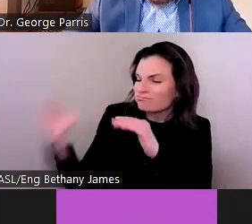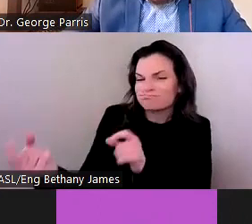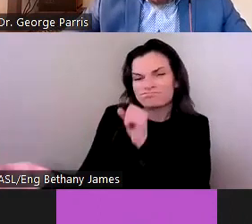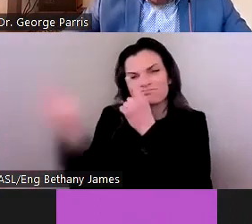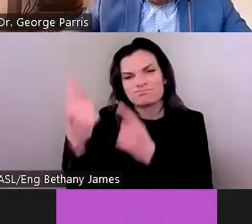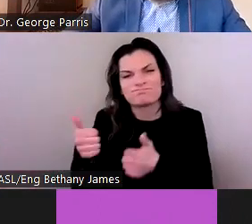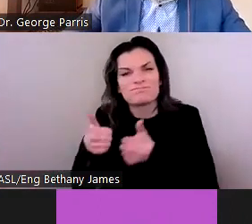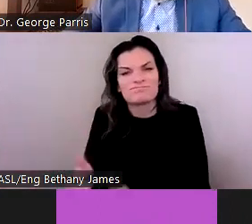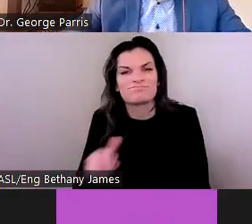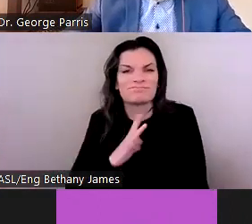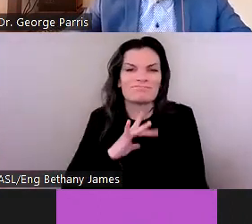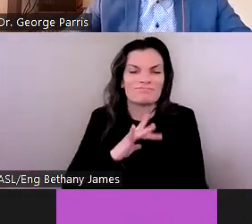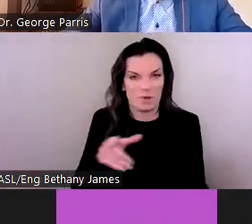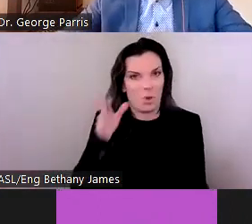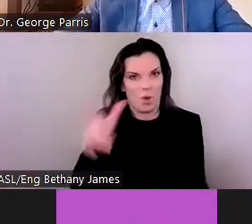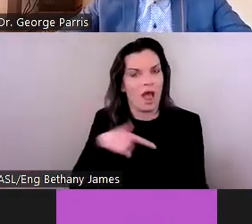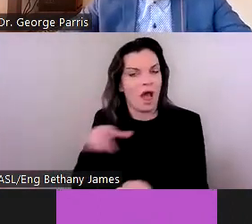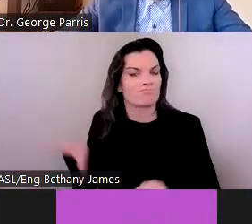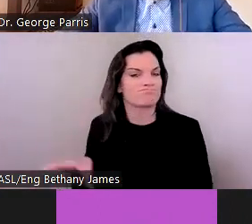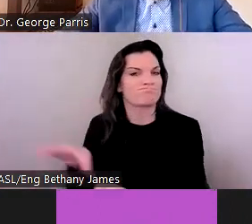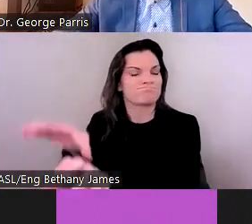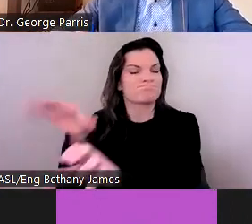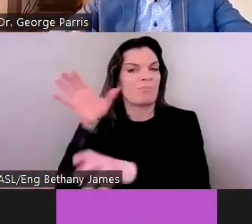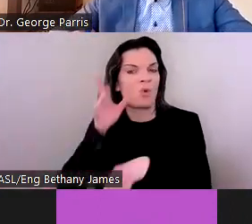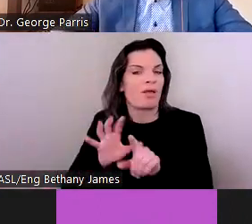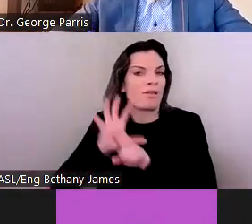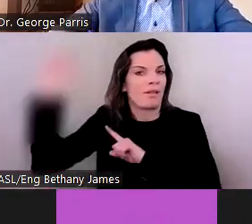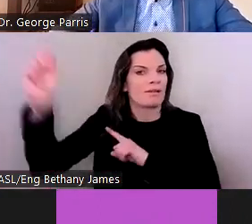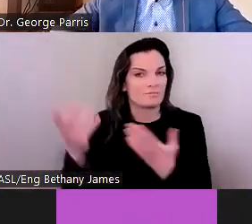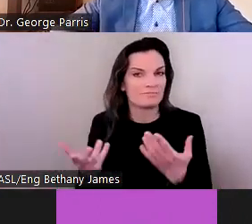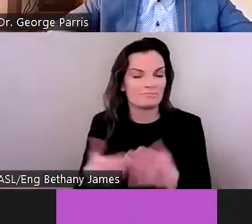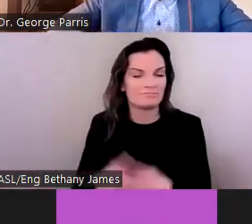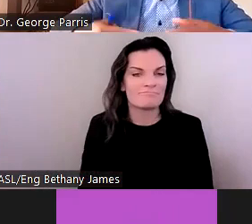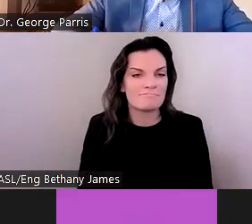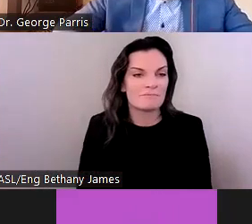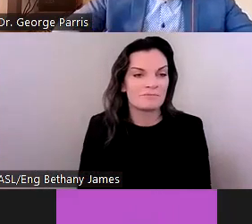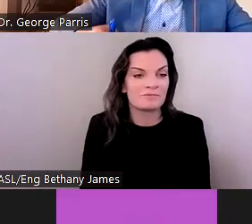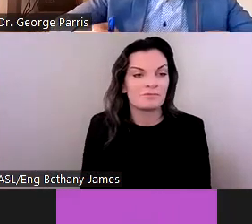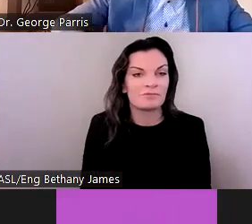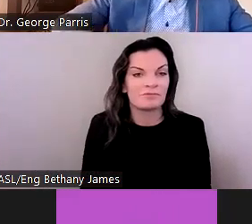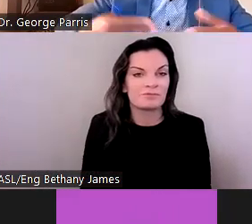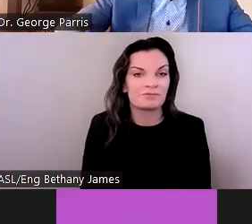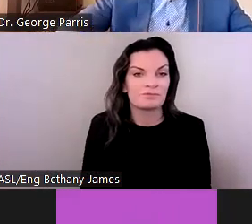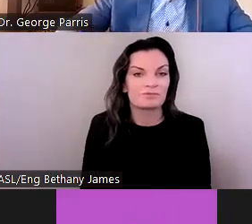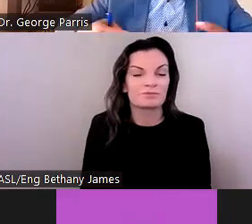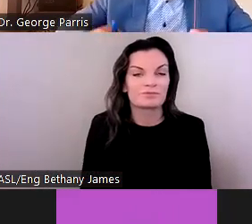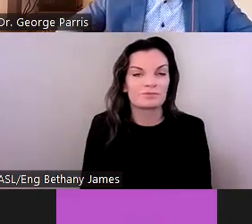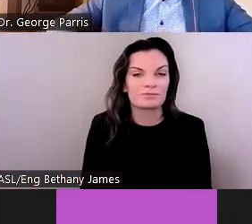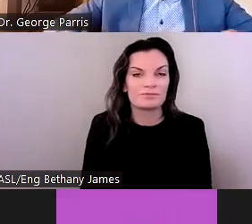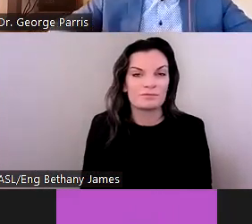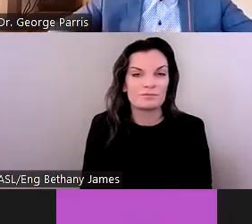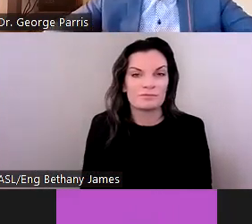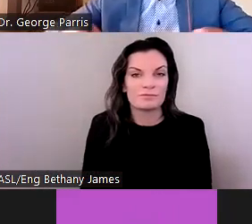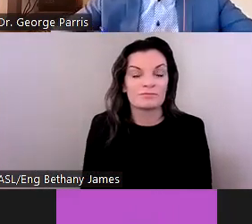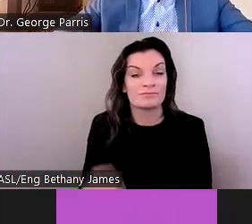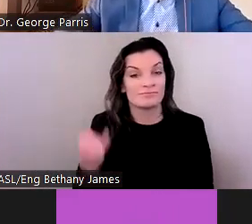perform well. In fact, what research shows is that people actually perform better and do more when they